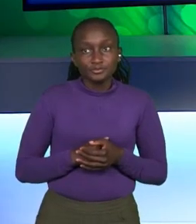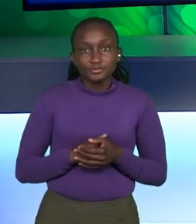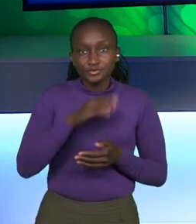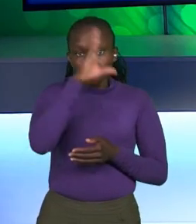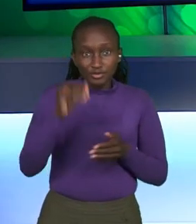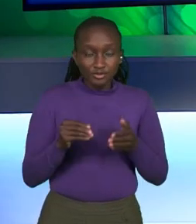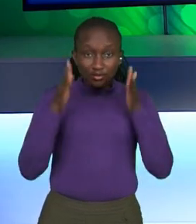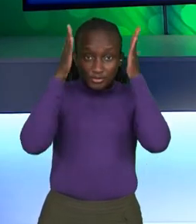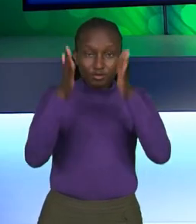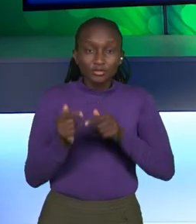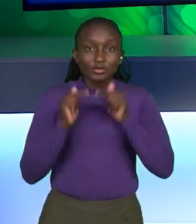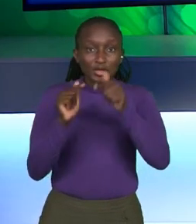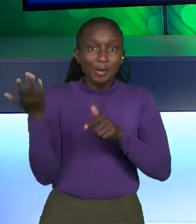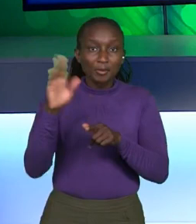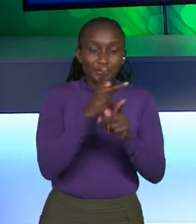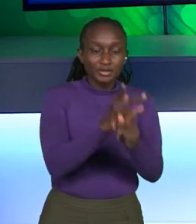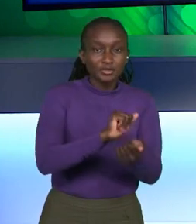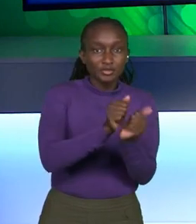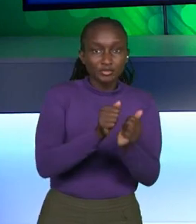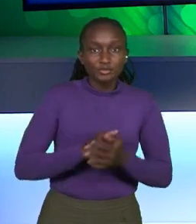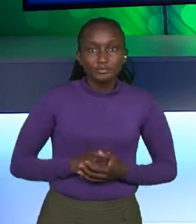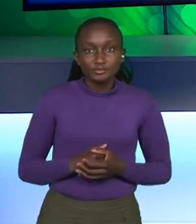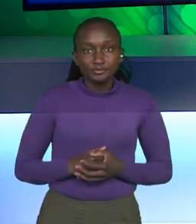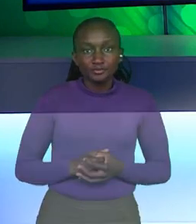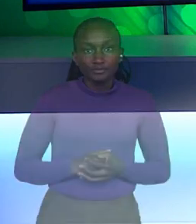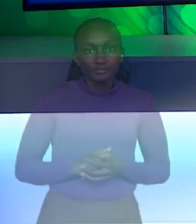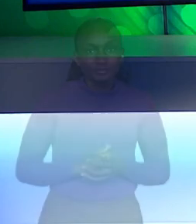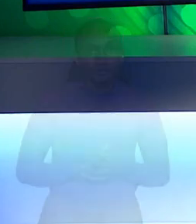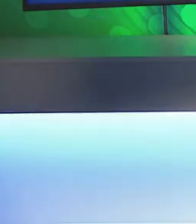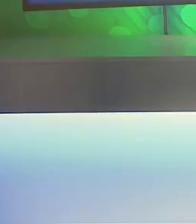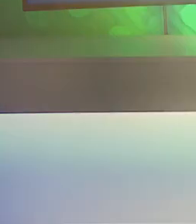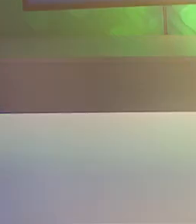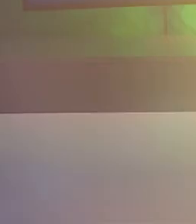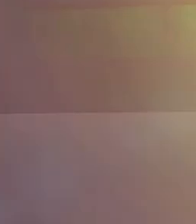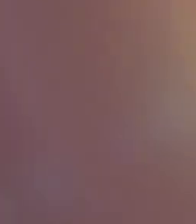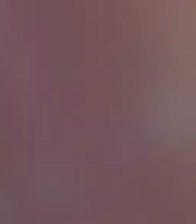Africa Focus will be right back. Don't touch that dial. Keep it switch.